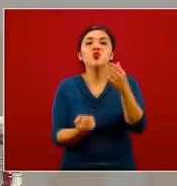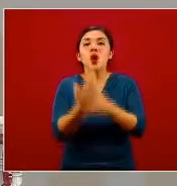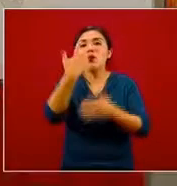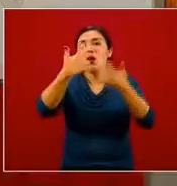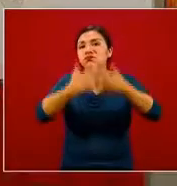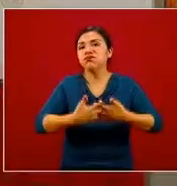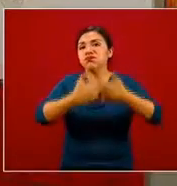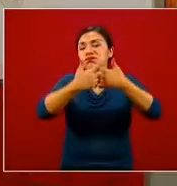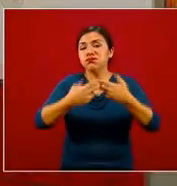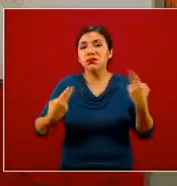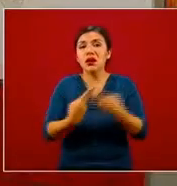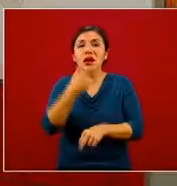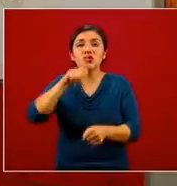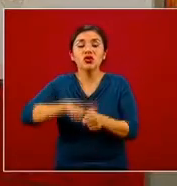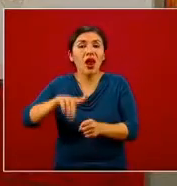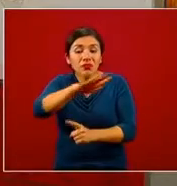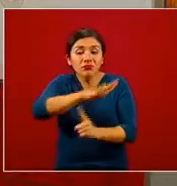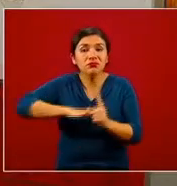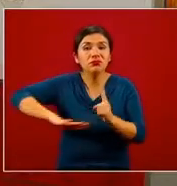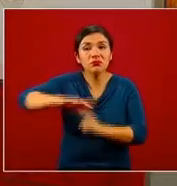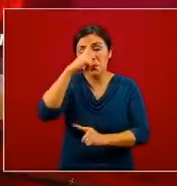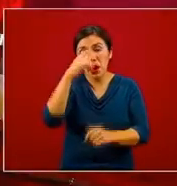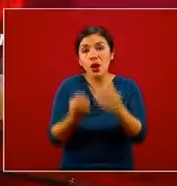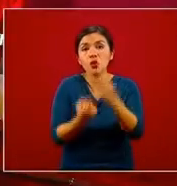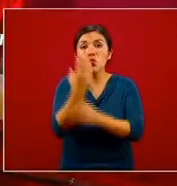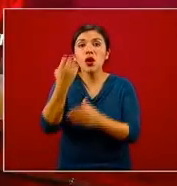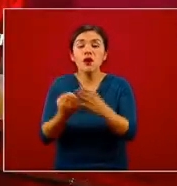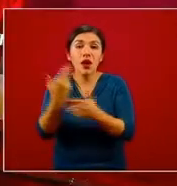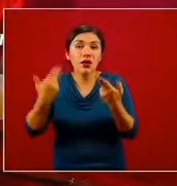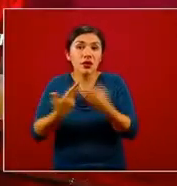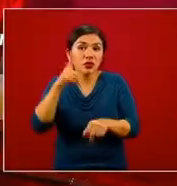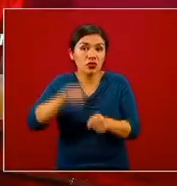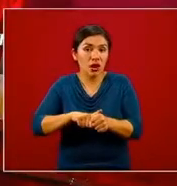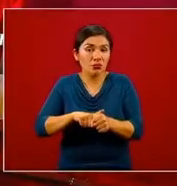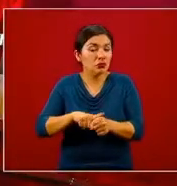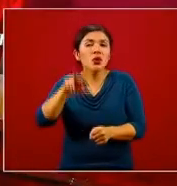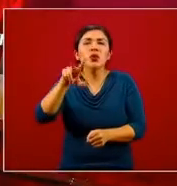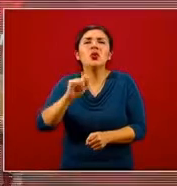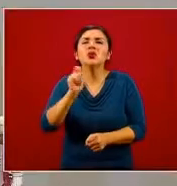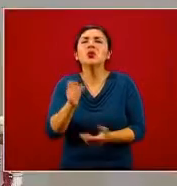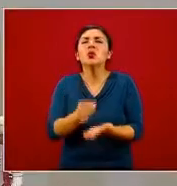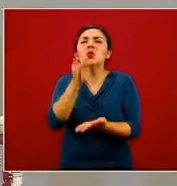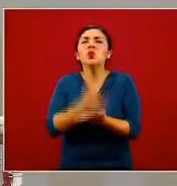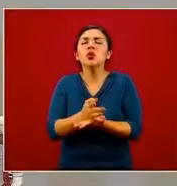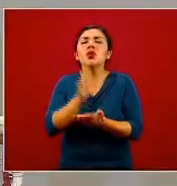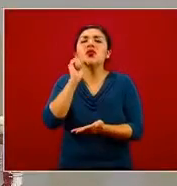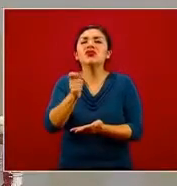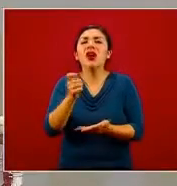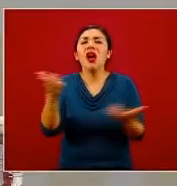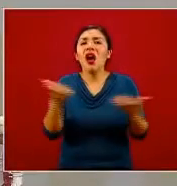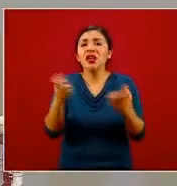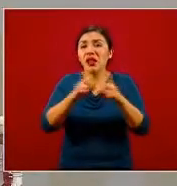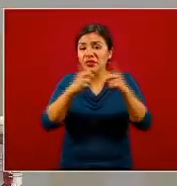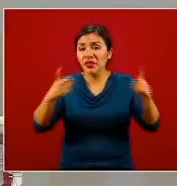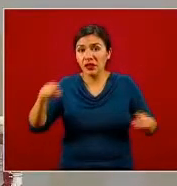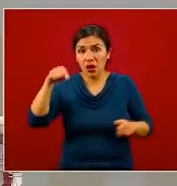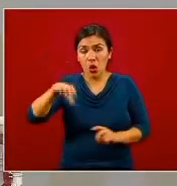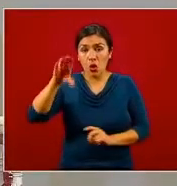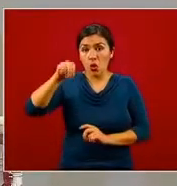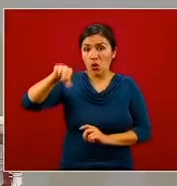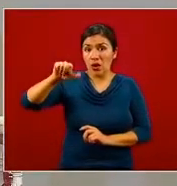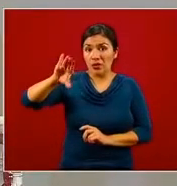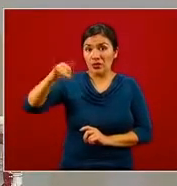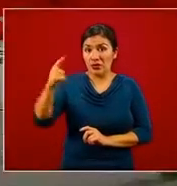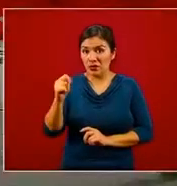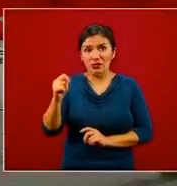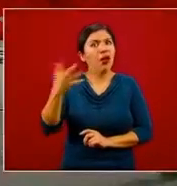And in this particular case, we are looking at the gestation and very soon the birth of a domestic